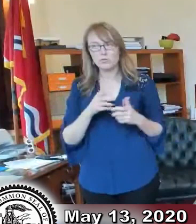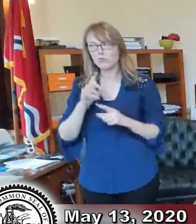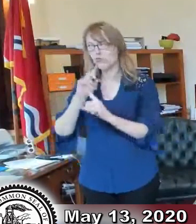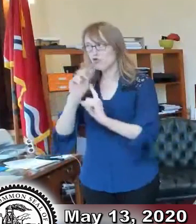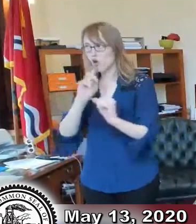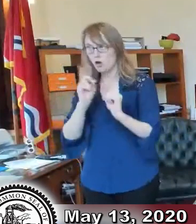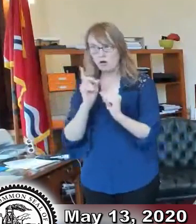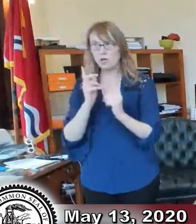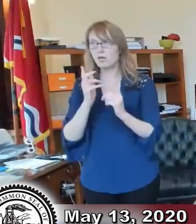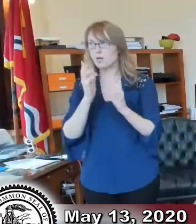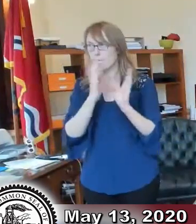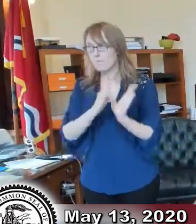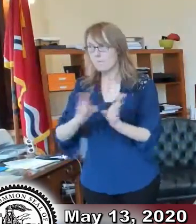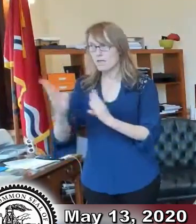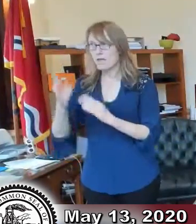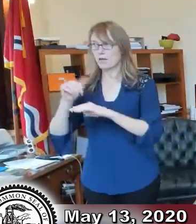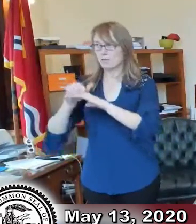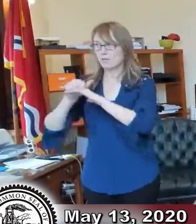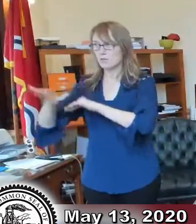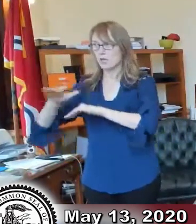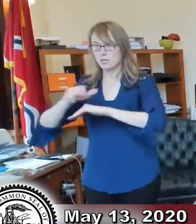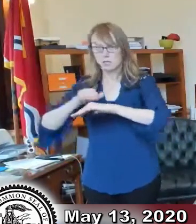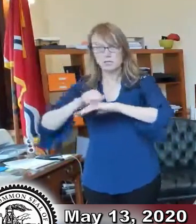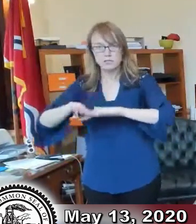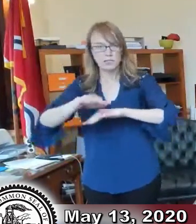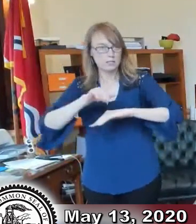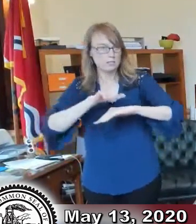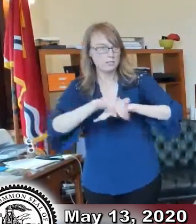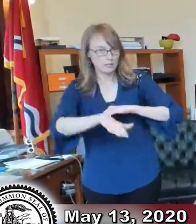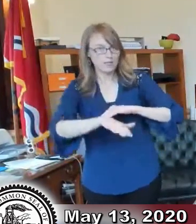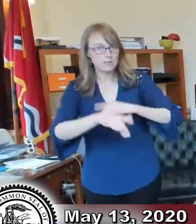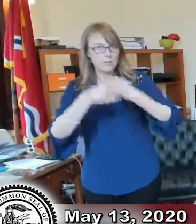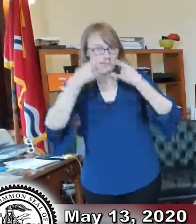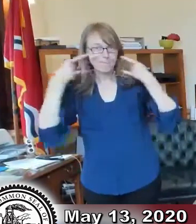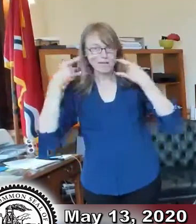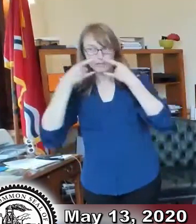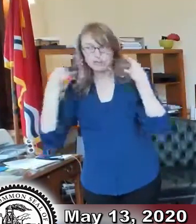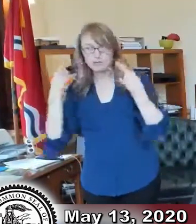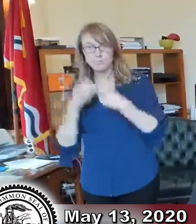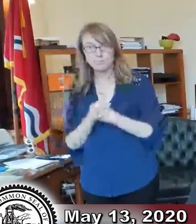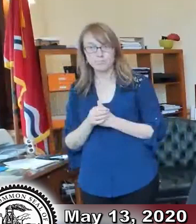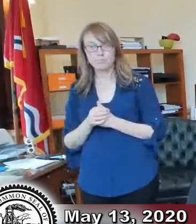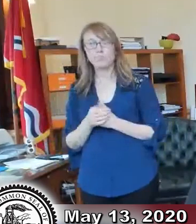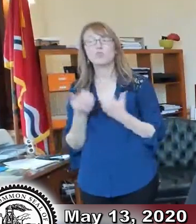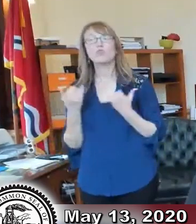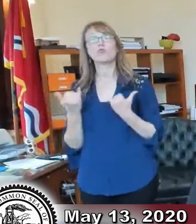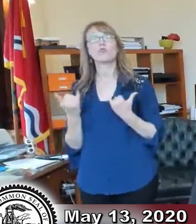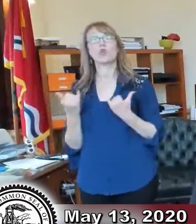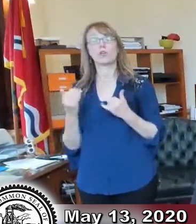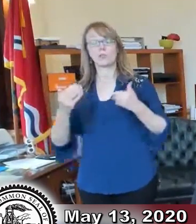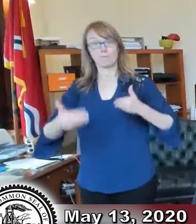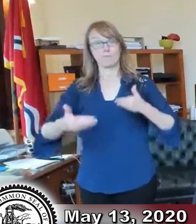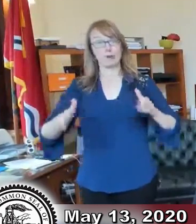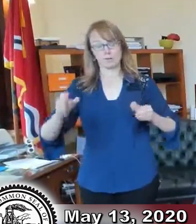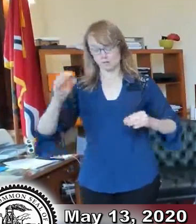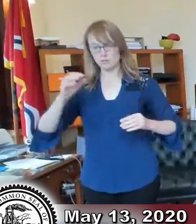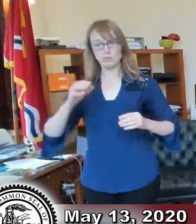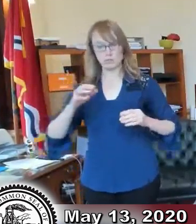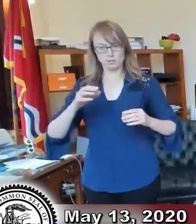masks to each individual. We're doing some packaging right now because we know